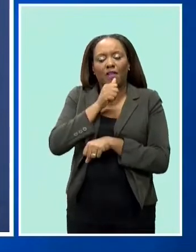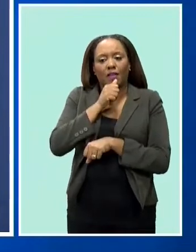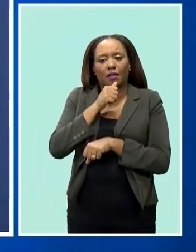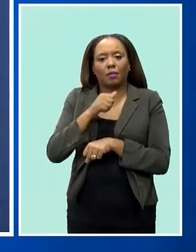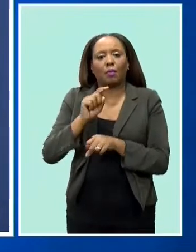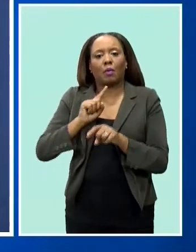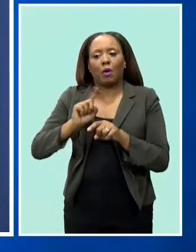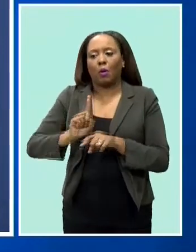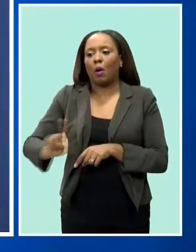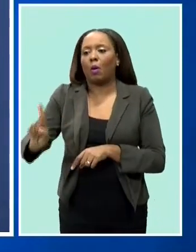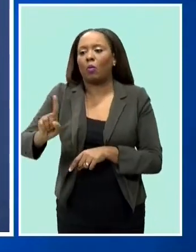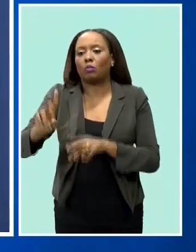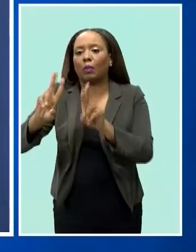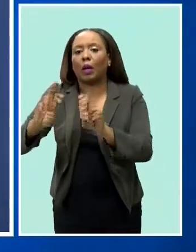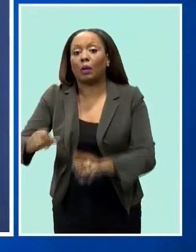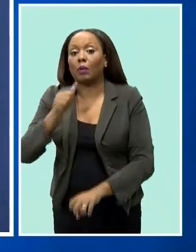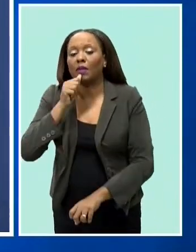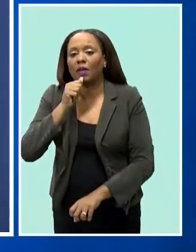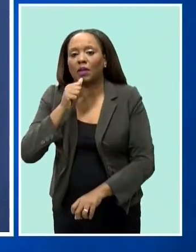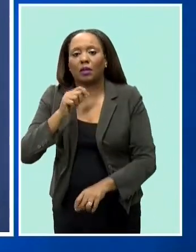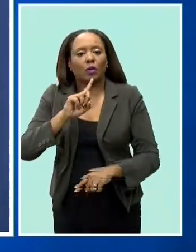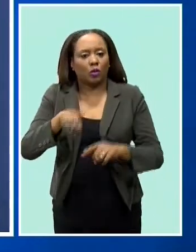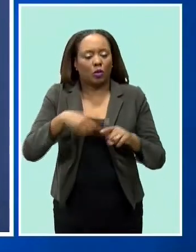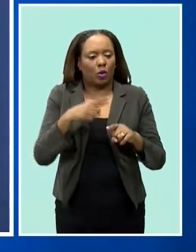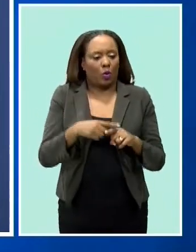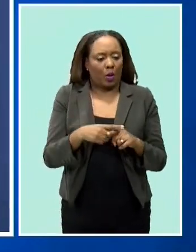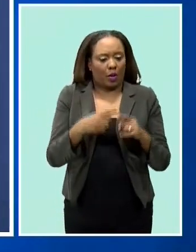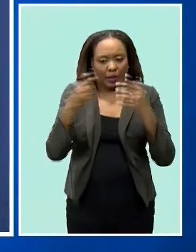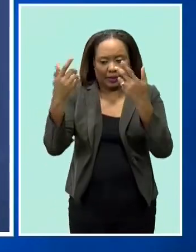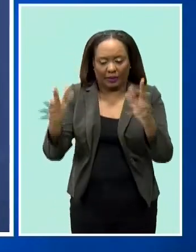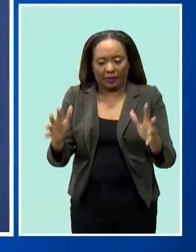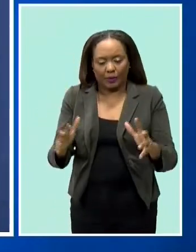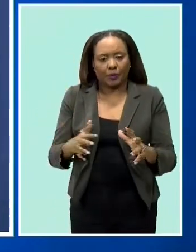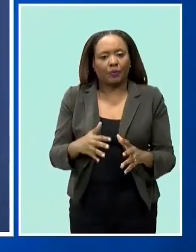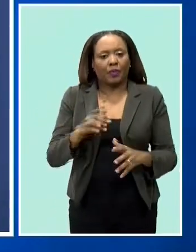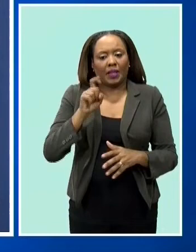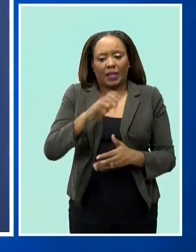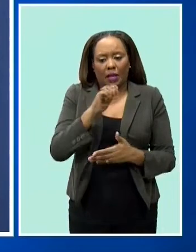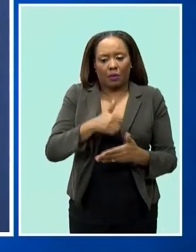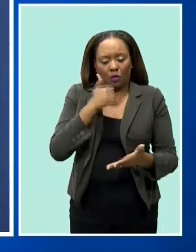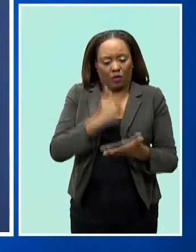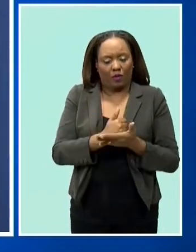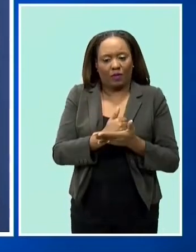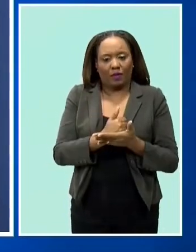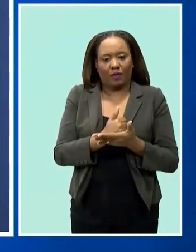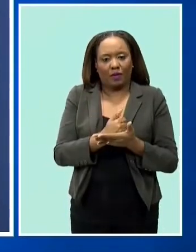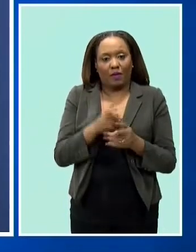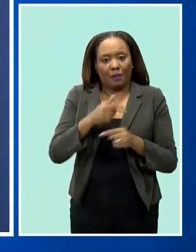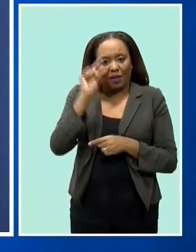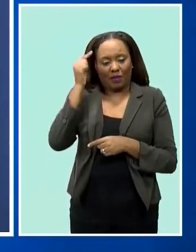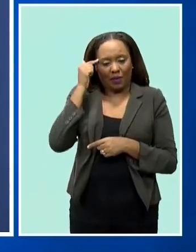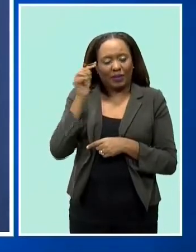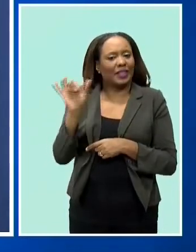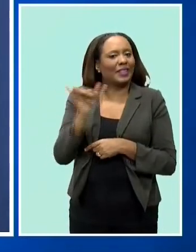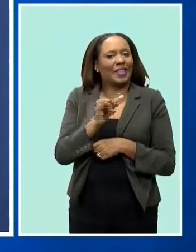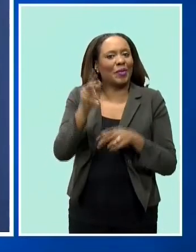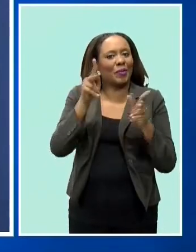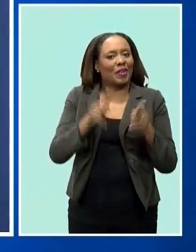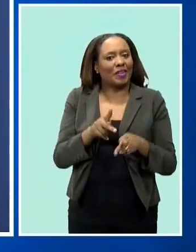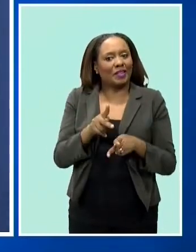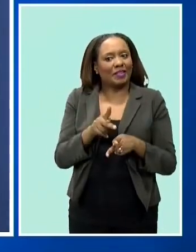the valuations now need to be approved by the Commissioner of Valuations Department, that same person came and